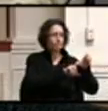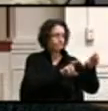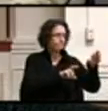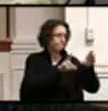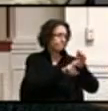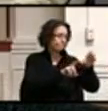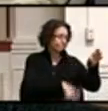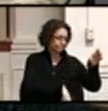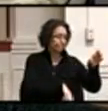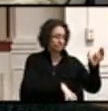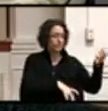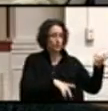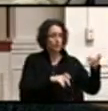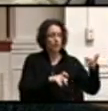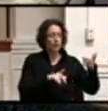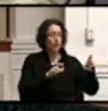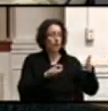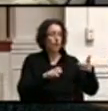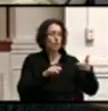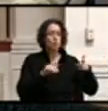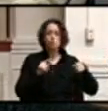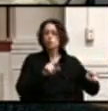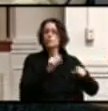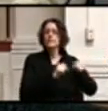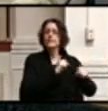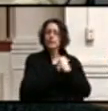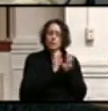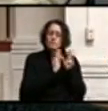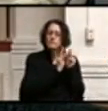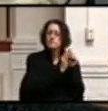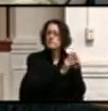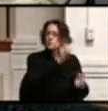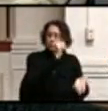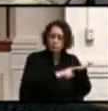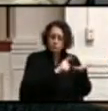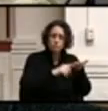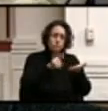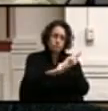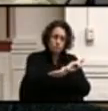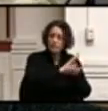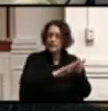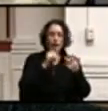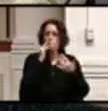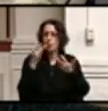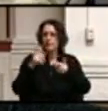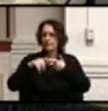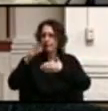of the year in connection with budgets. Can you say a little more about that, Devin? Why we wouldn't talk about